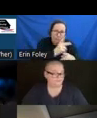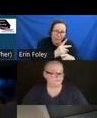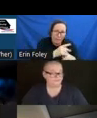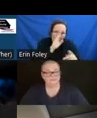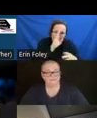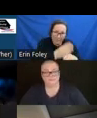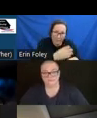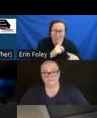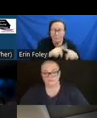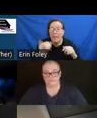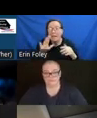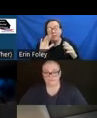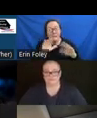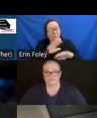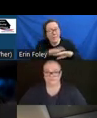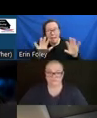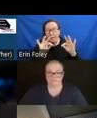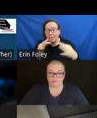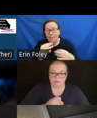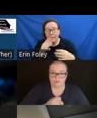it adult foster care.